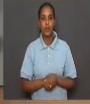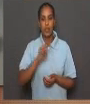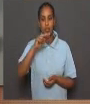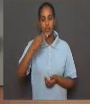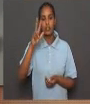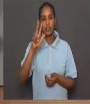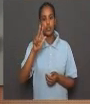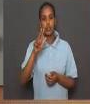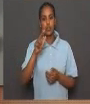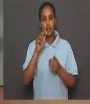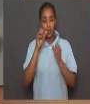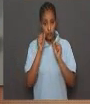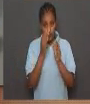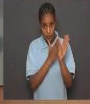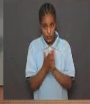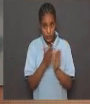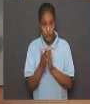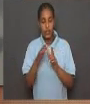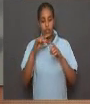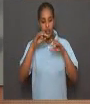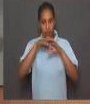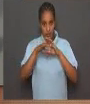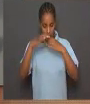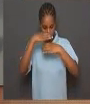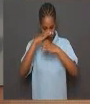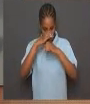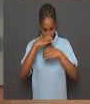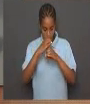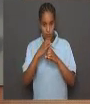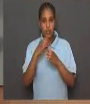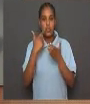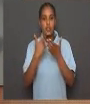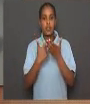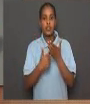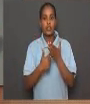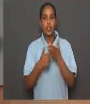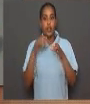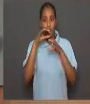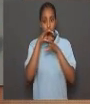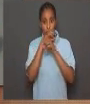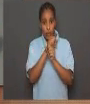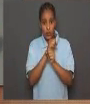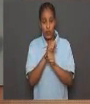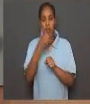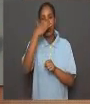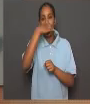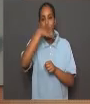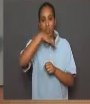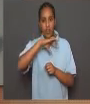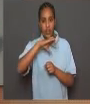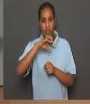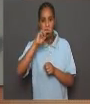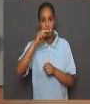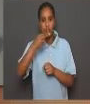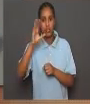Ammonia can also be prepared in the laboratory. This is accomplished by heating ammonium